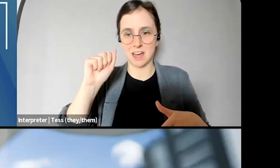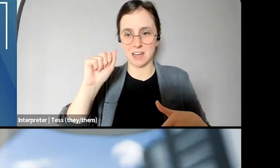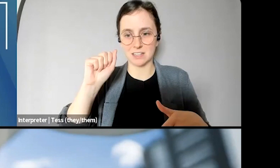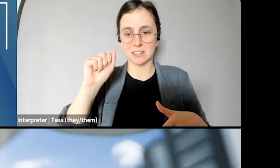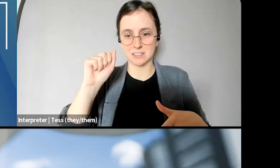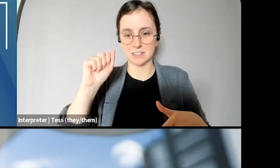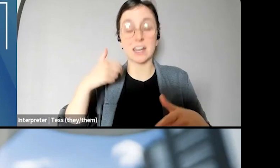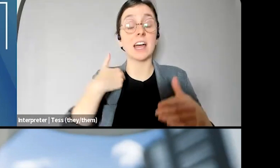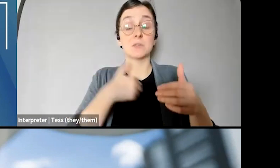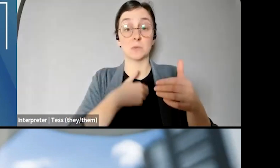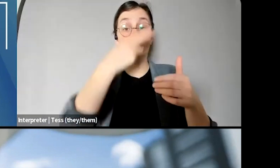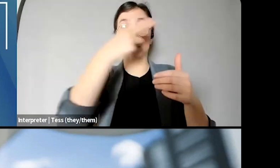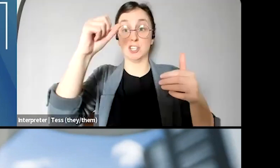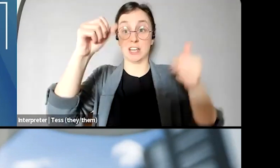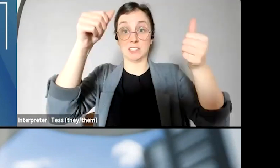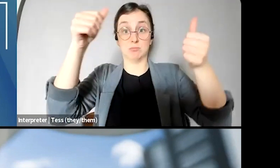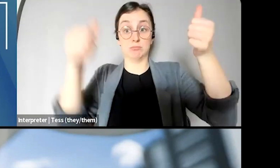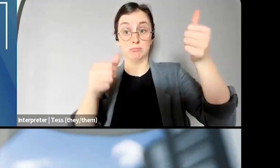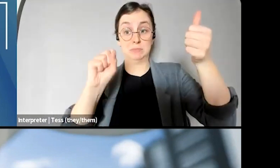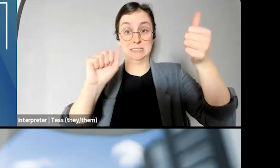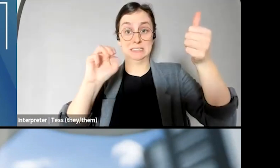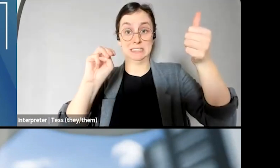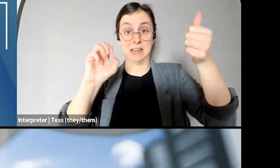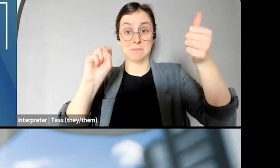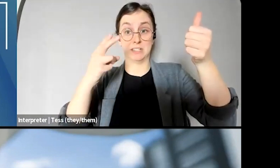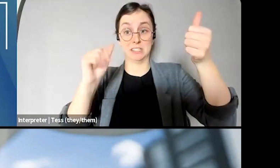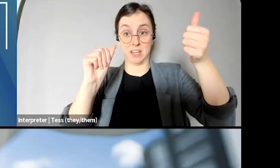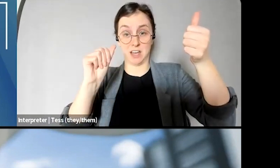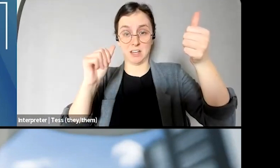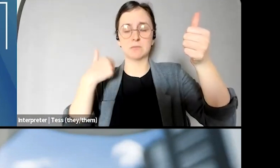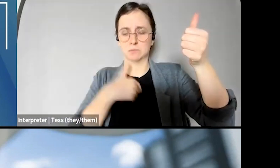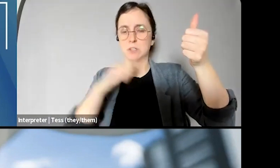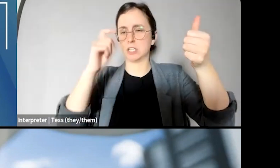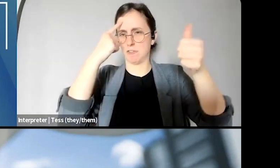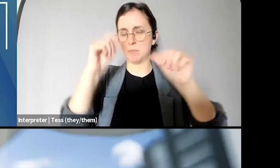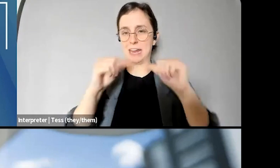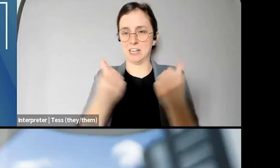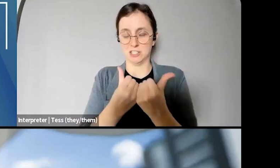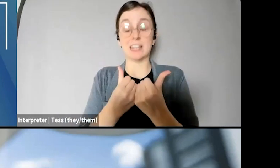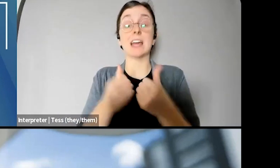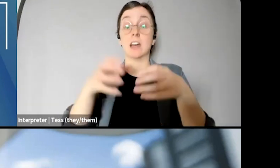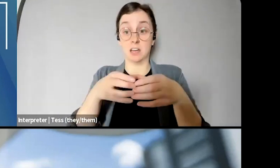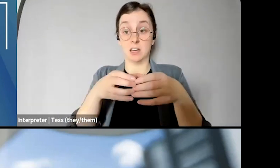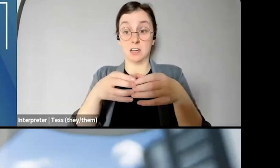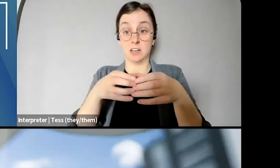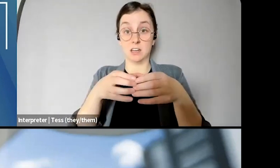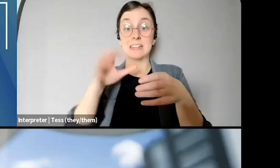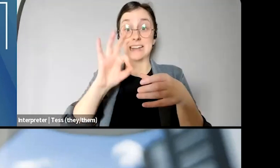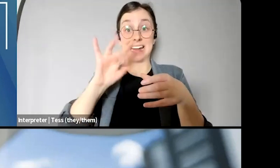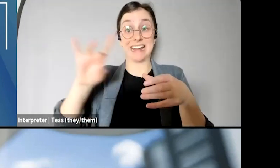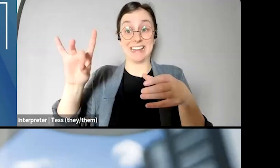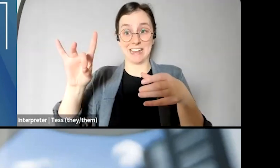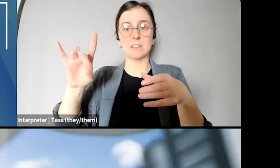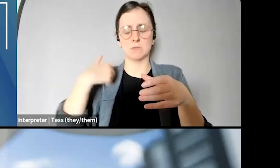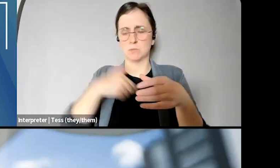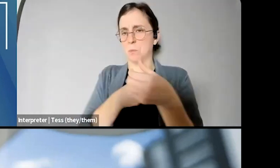within HHS that is where the seat of the 988 and related crisis services come from.